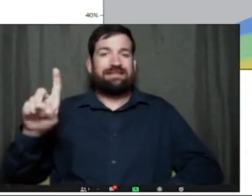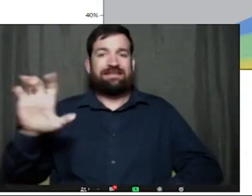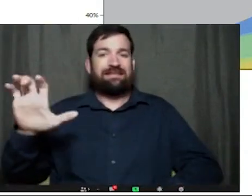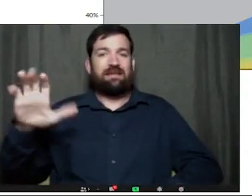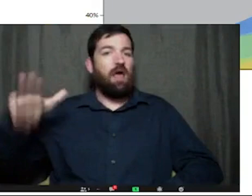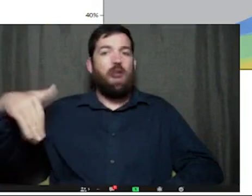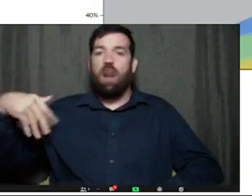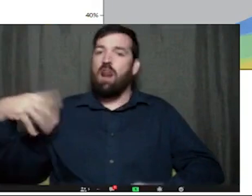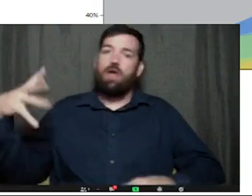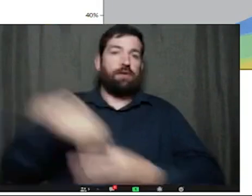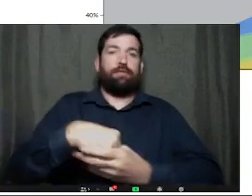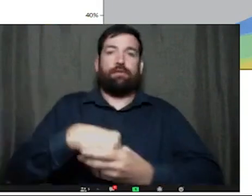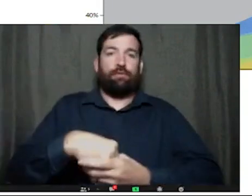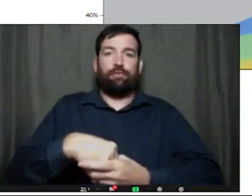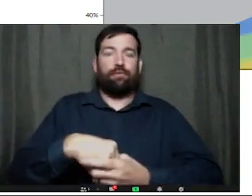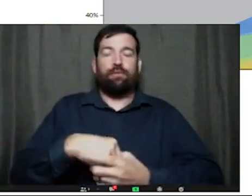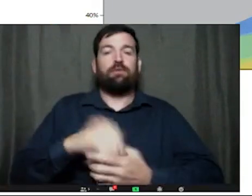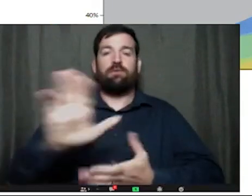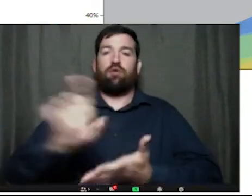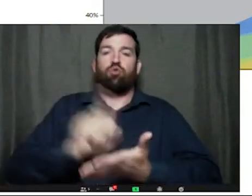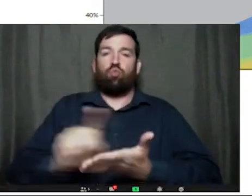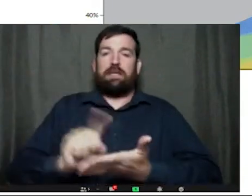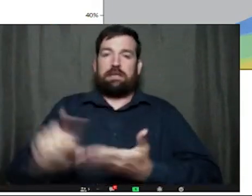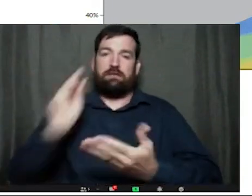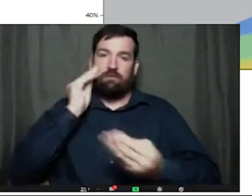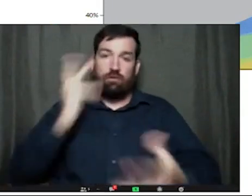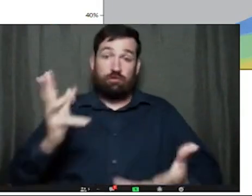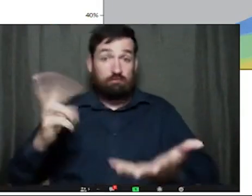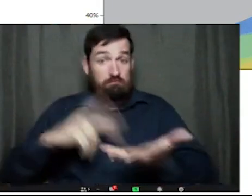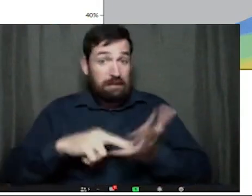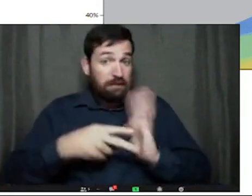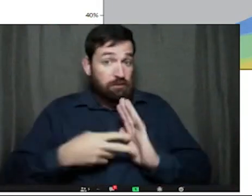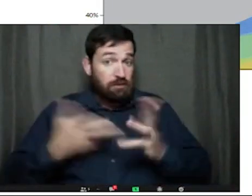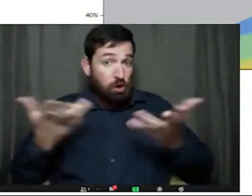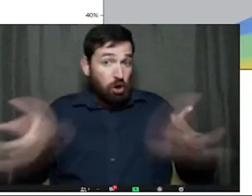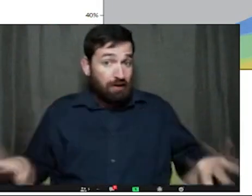surveillance. So it's a question of, do we already have Omicron here?